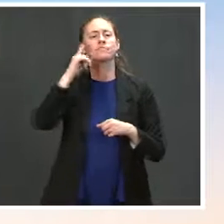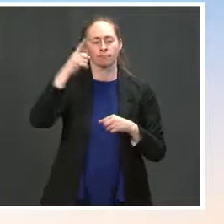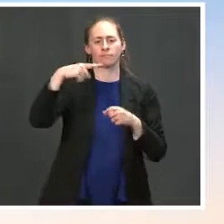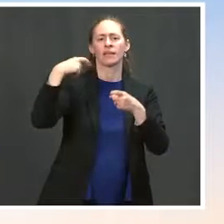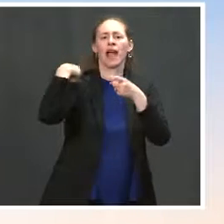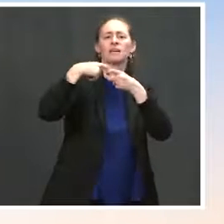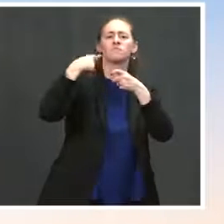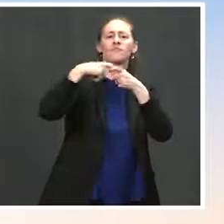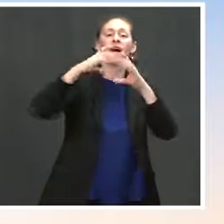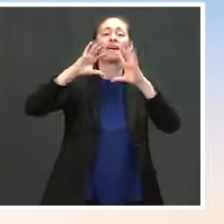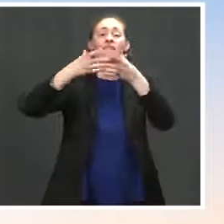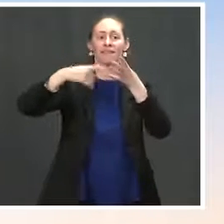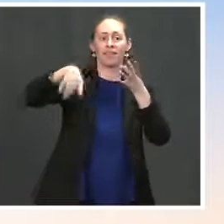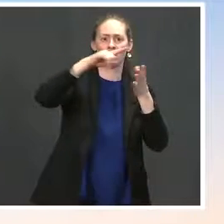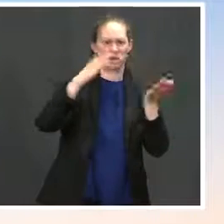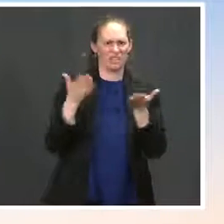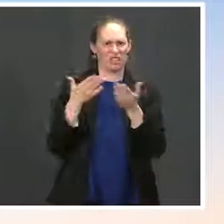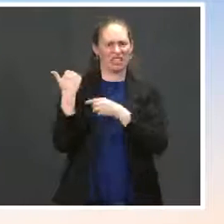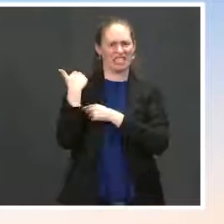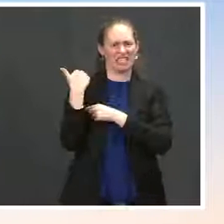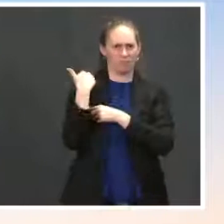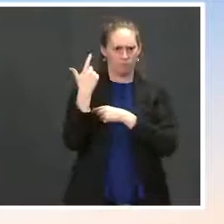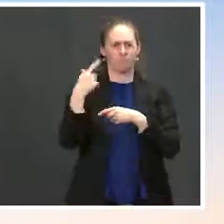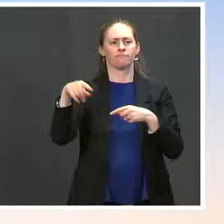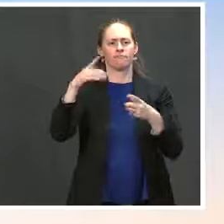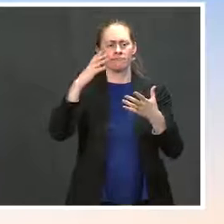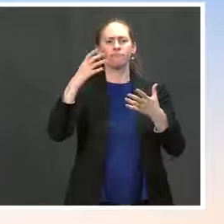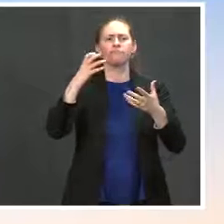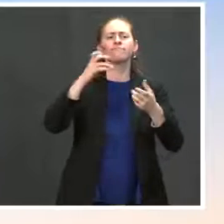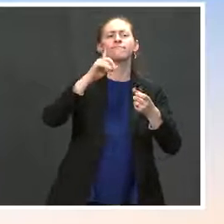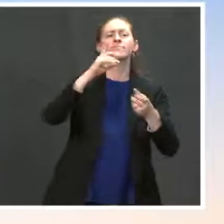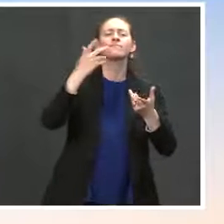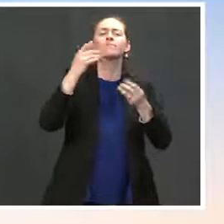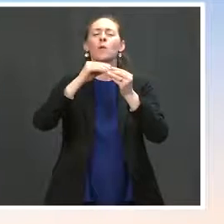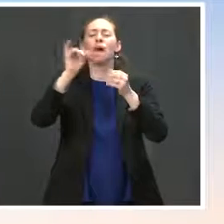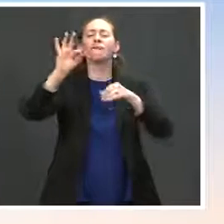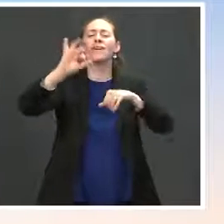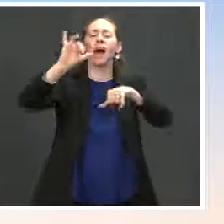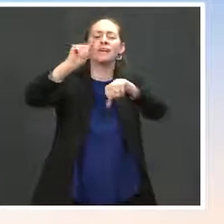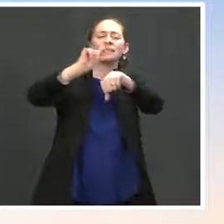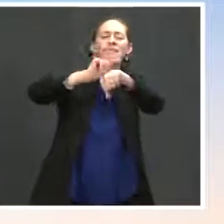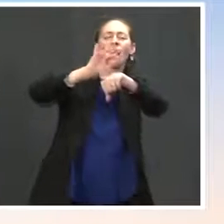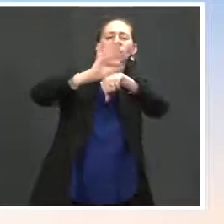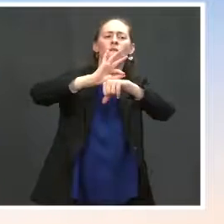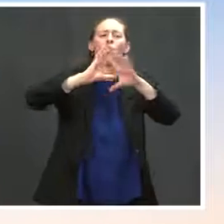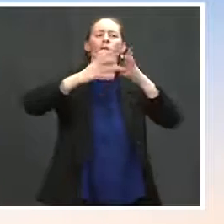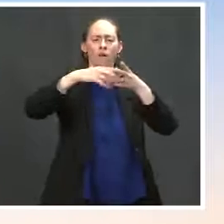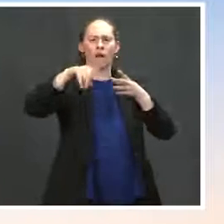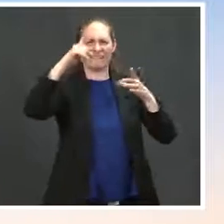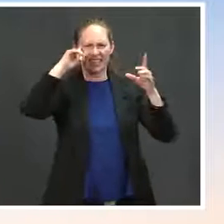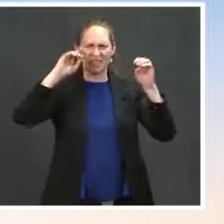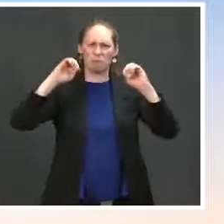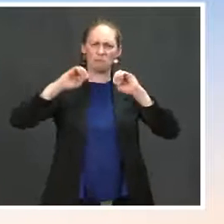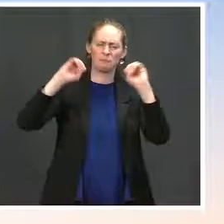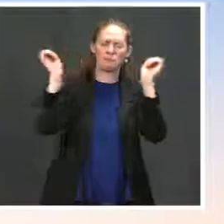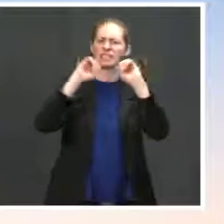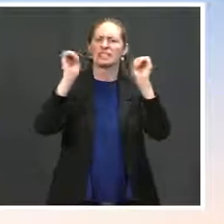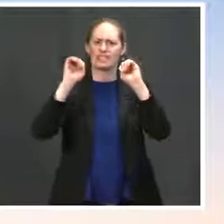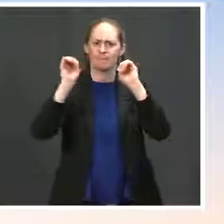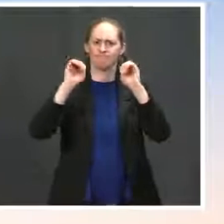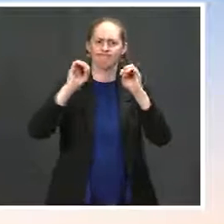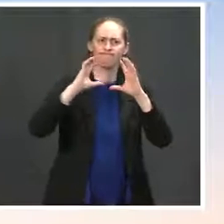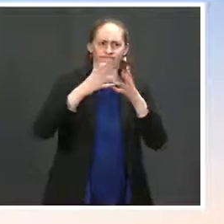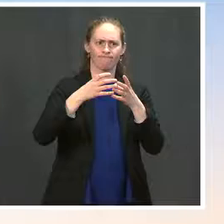said that the president committed to putting together a sort of a task force on an emergency basis to send to the border when